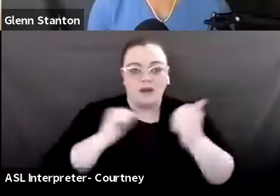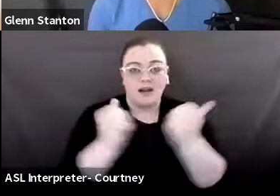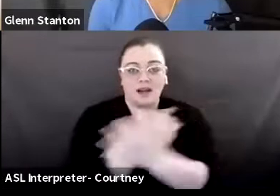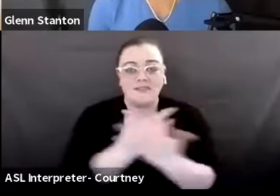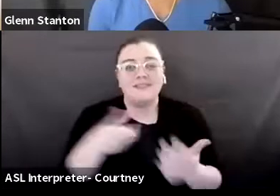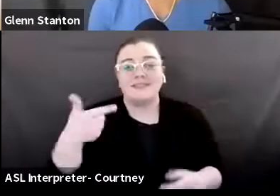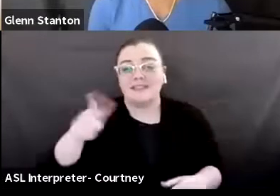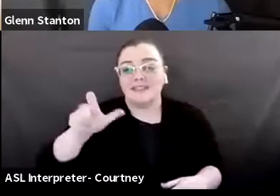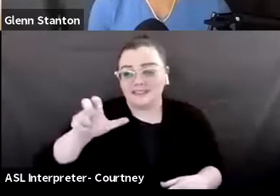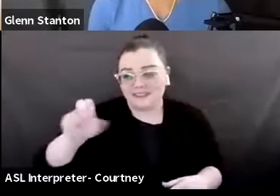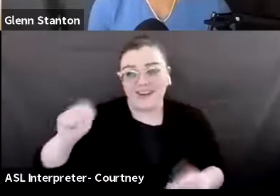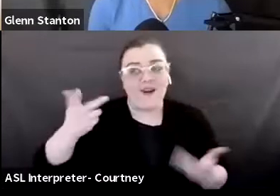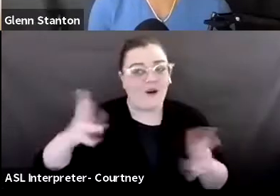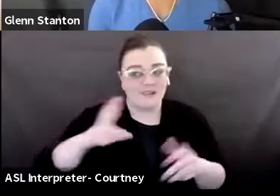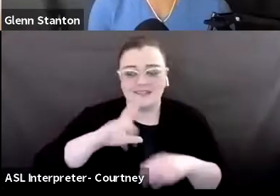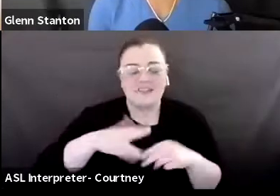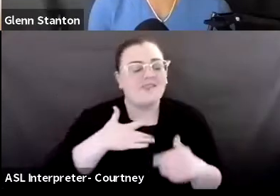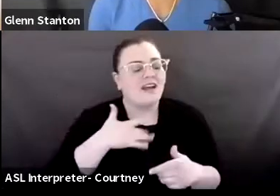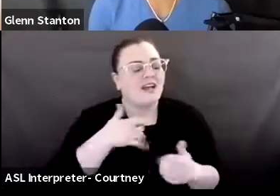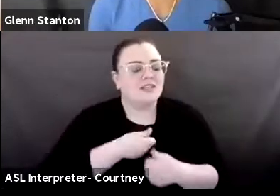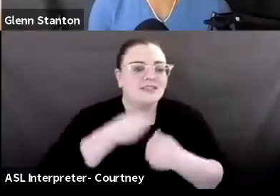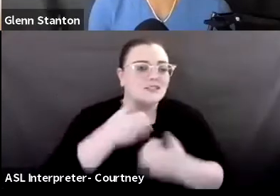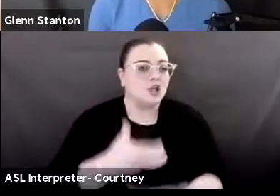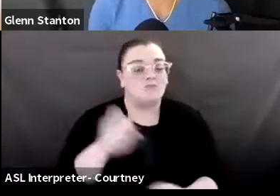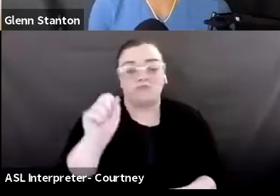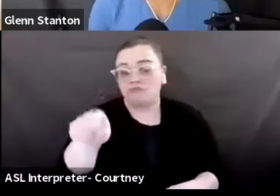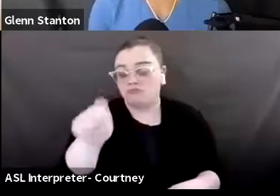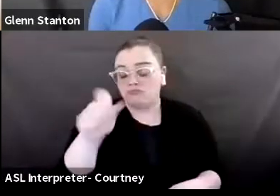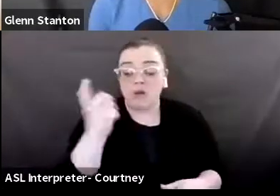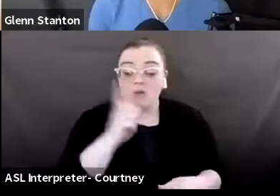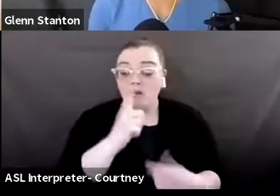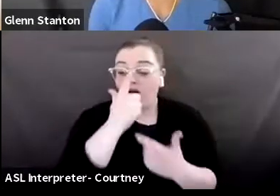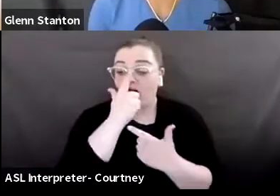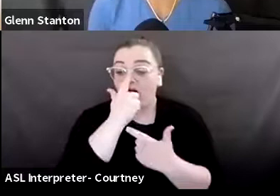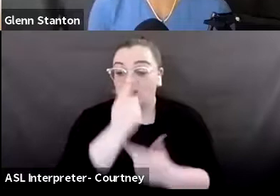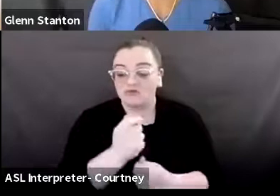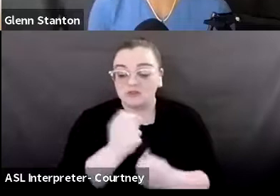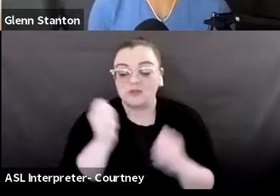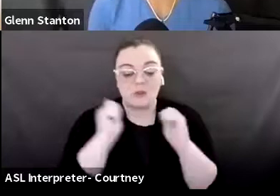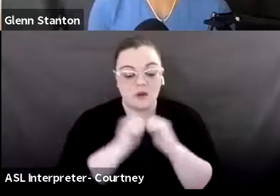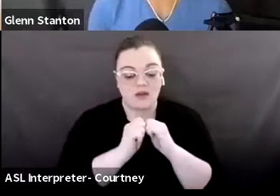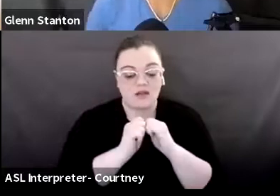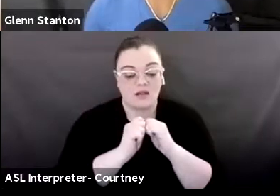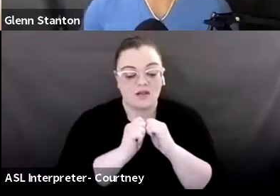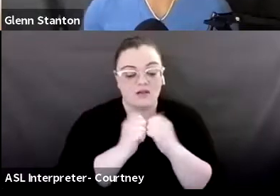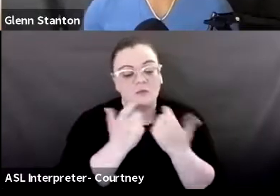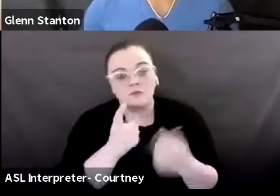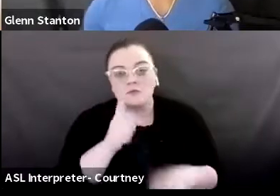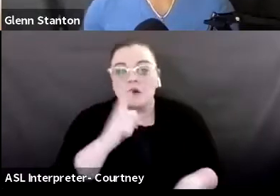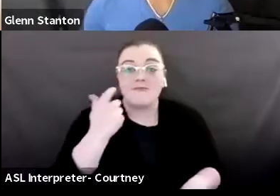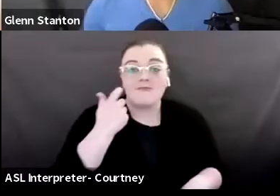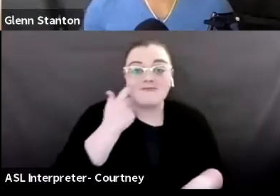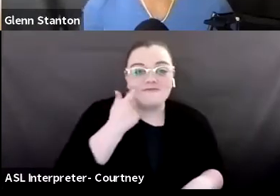it's exhaustive. It's an interesting thing, like with recently, like there's been a